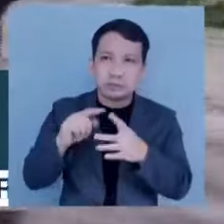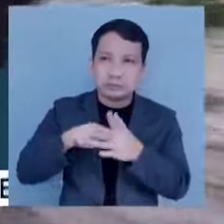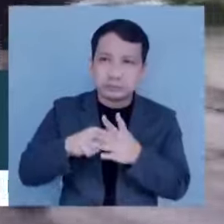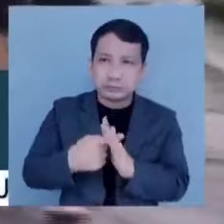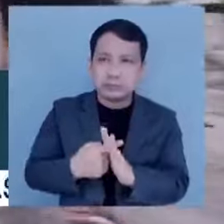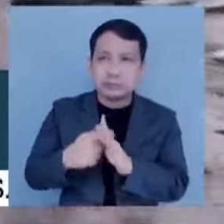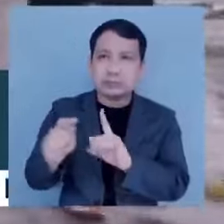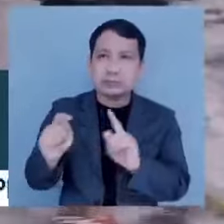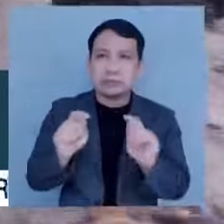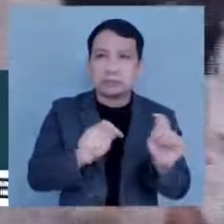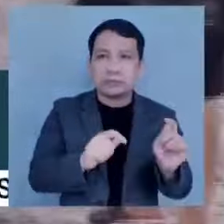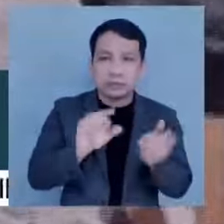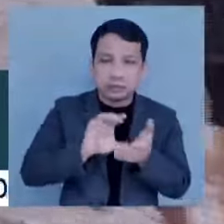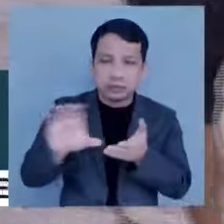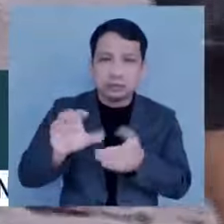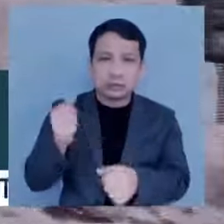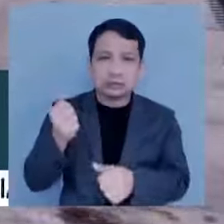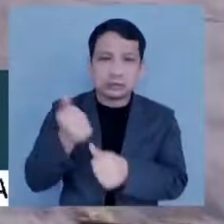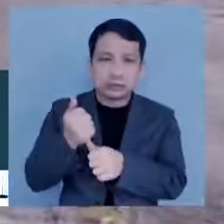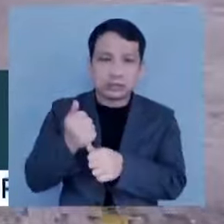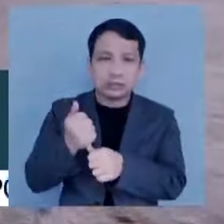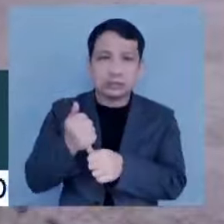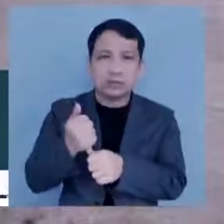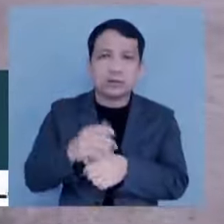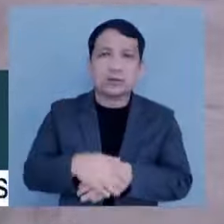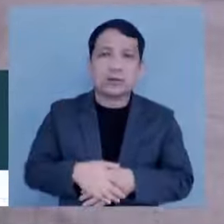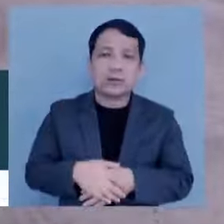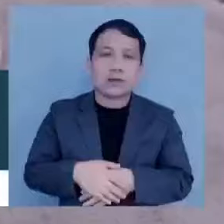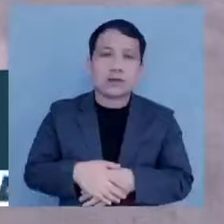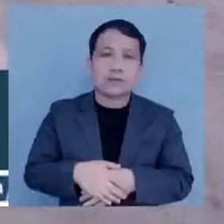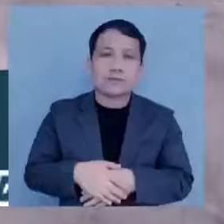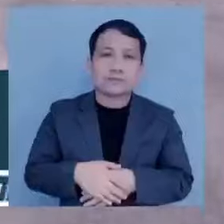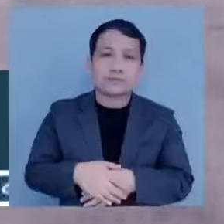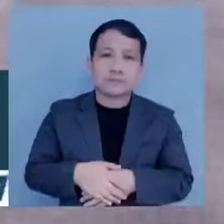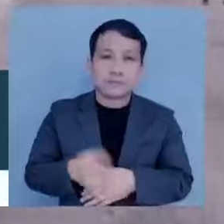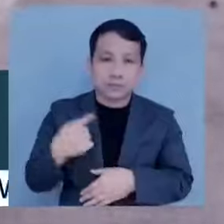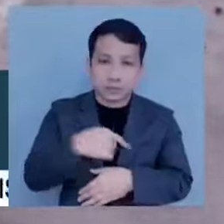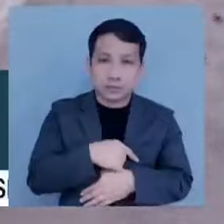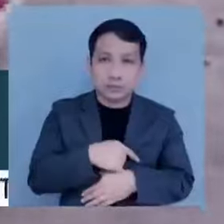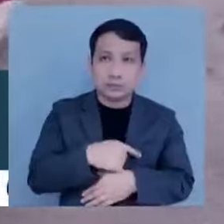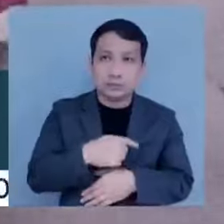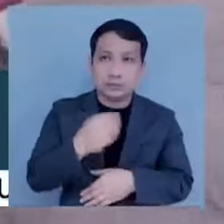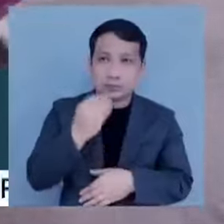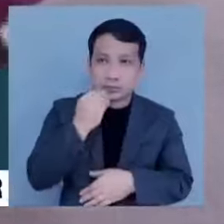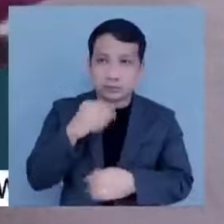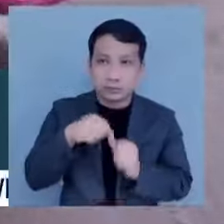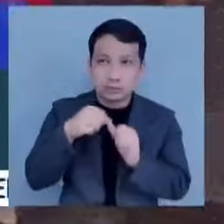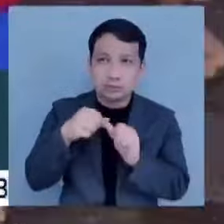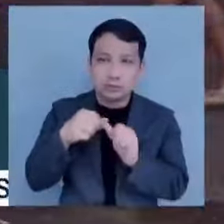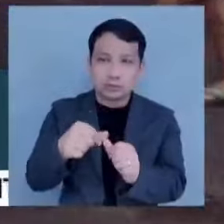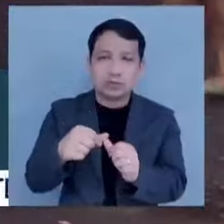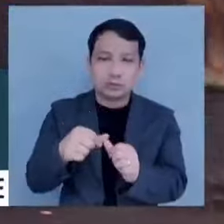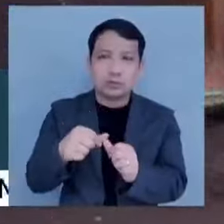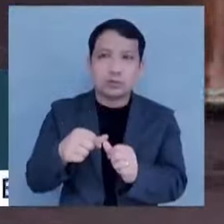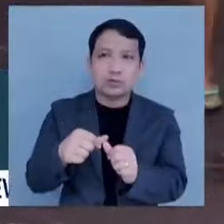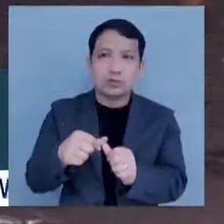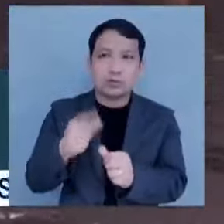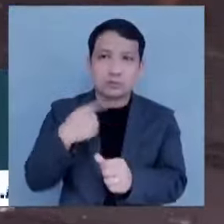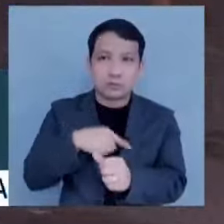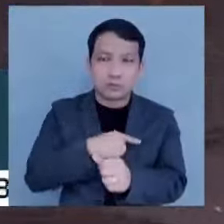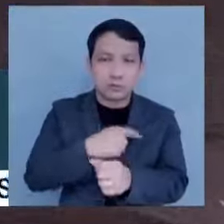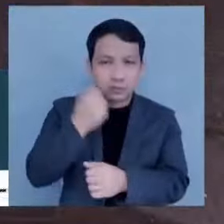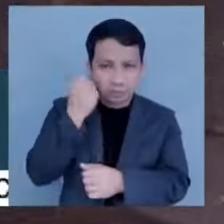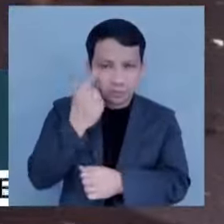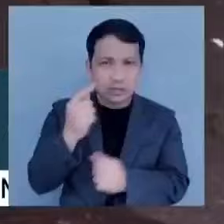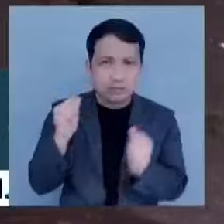cash assistance, and we're ready for that as well. So if you ask me, when it comes to food, we will keep it flowing. But of course, we also understand that